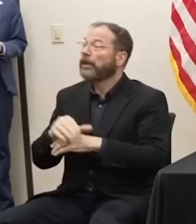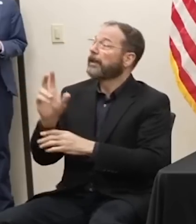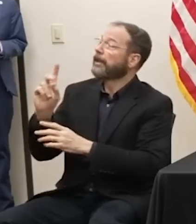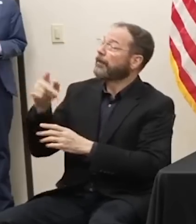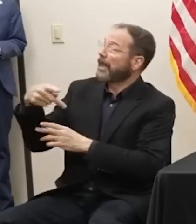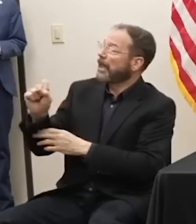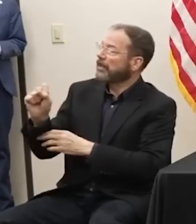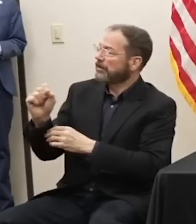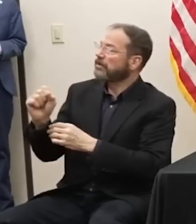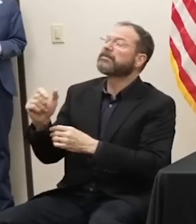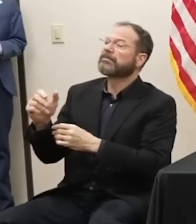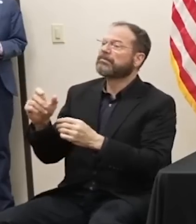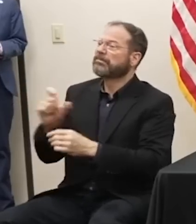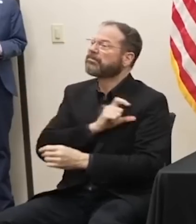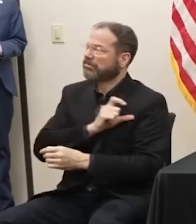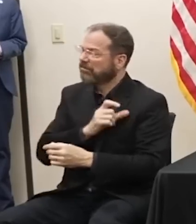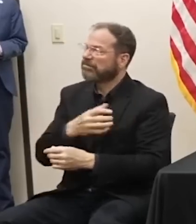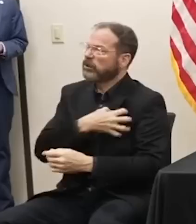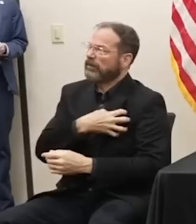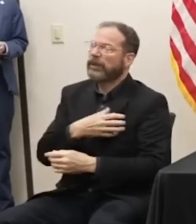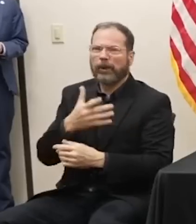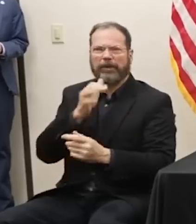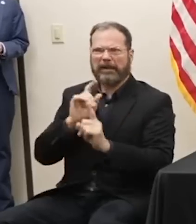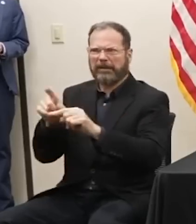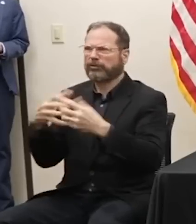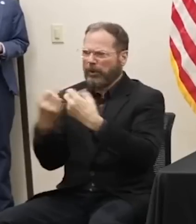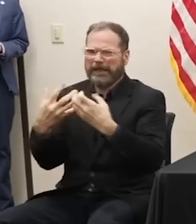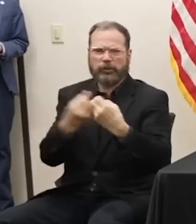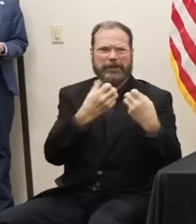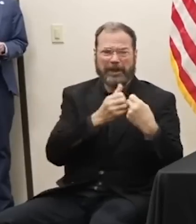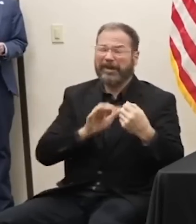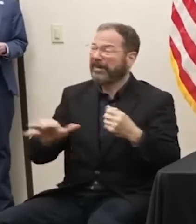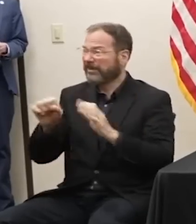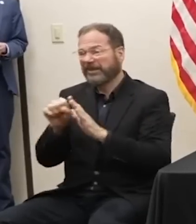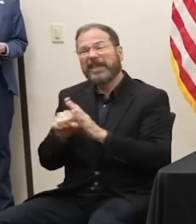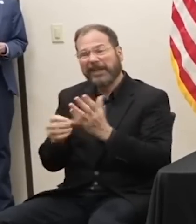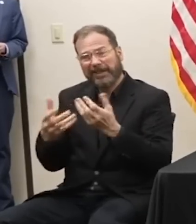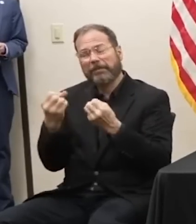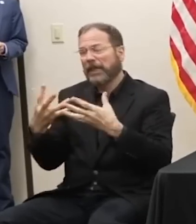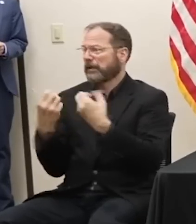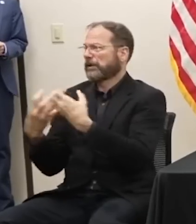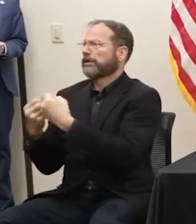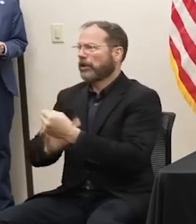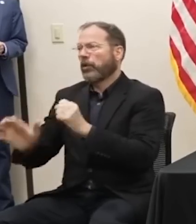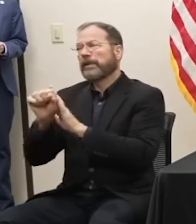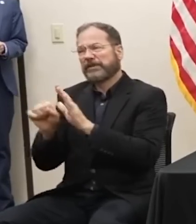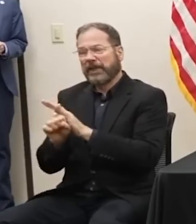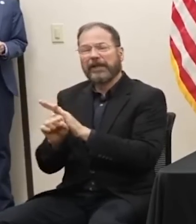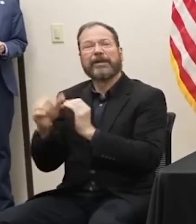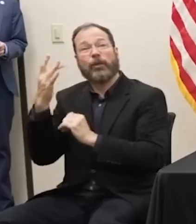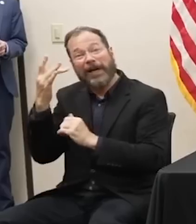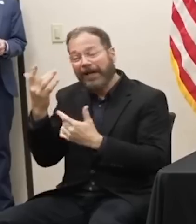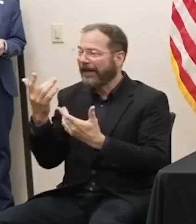DPS, they're responding to many crashes across the state. Listen, there's a lot of vehicle accidents across the state because of